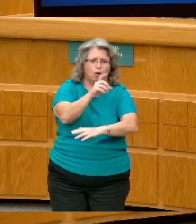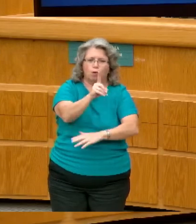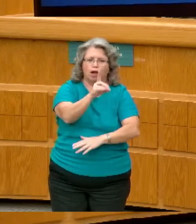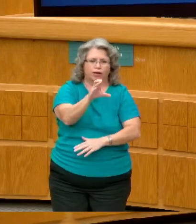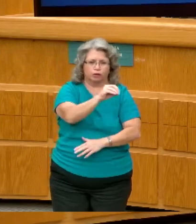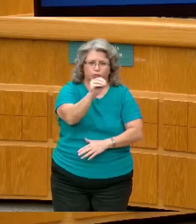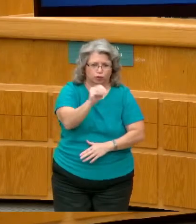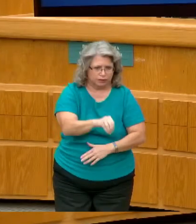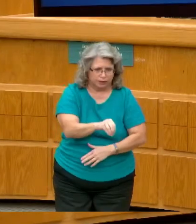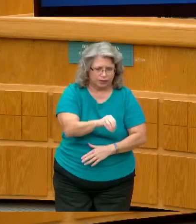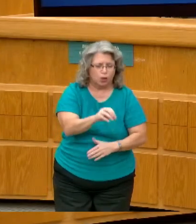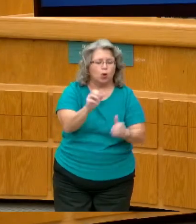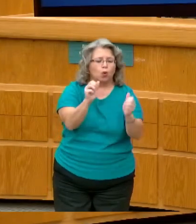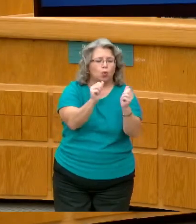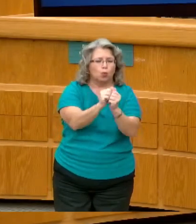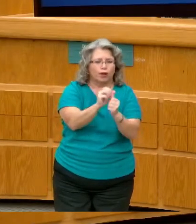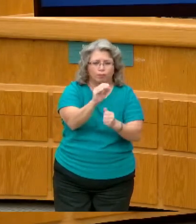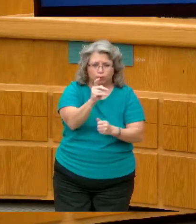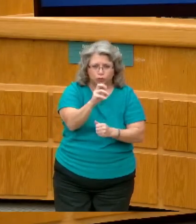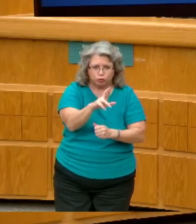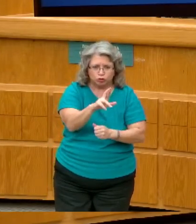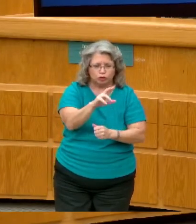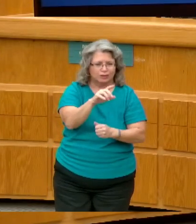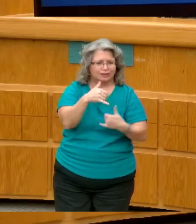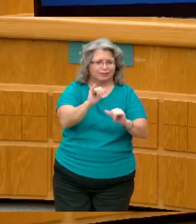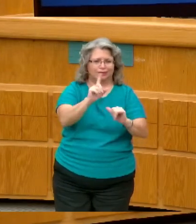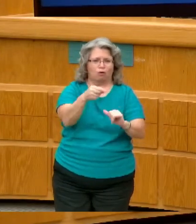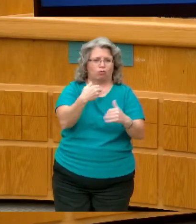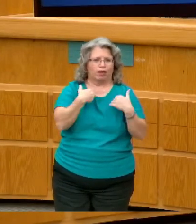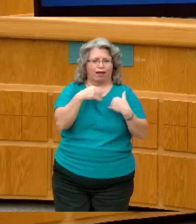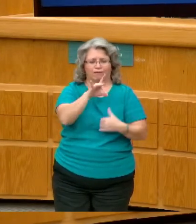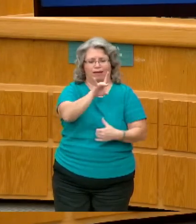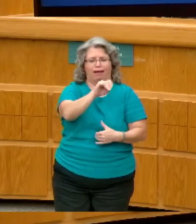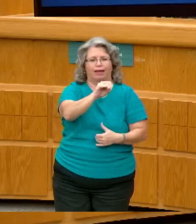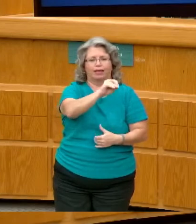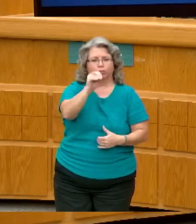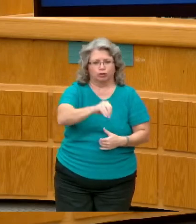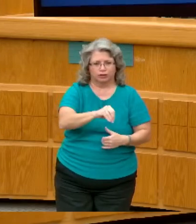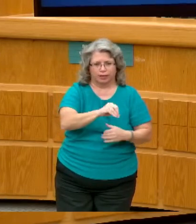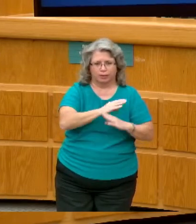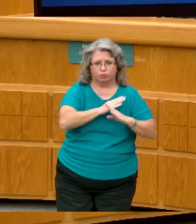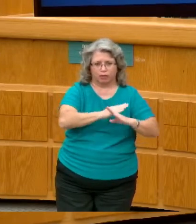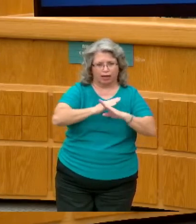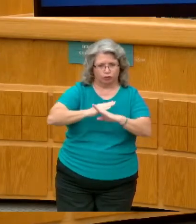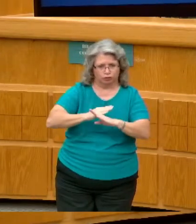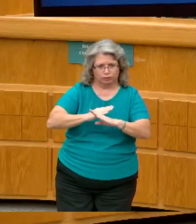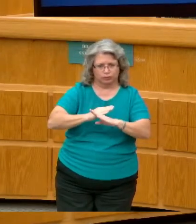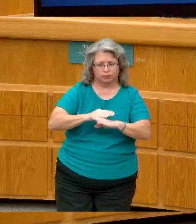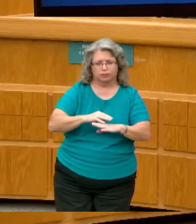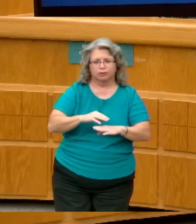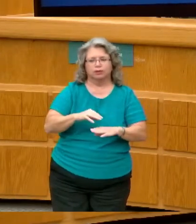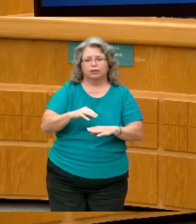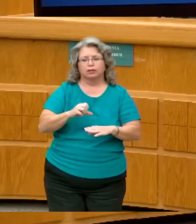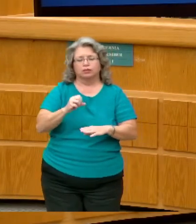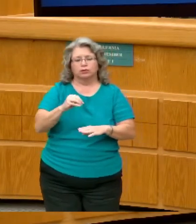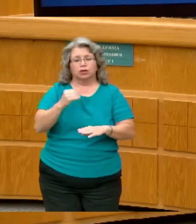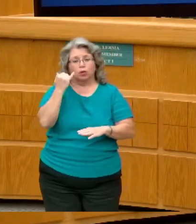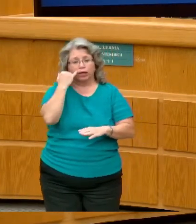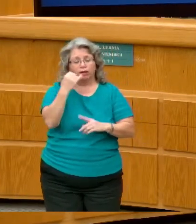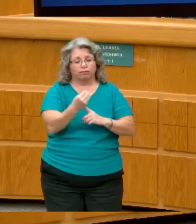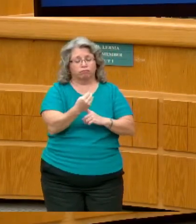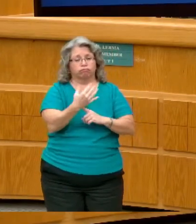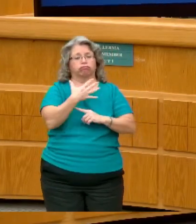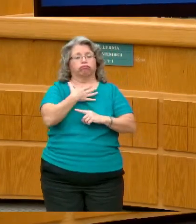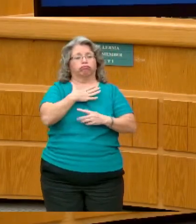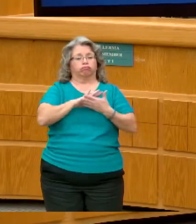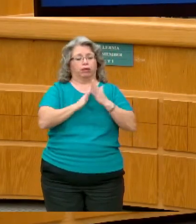protected. So if you did pick up Omicron, you could get COVID-19. You just would not end up, hopefully,